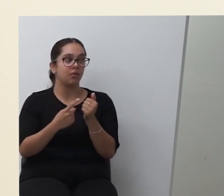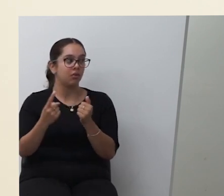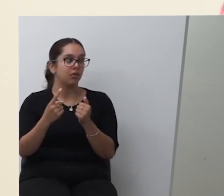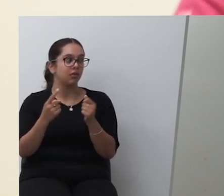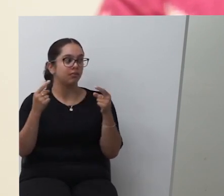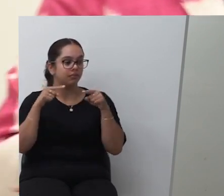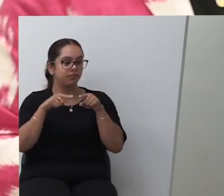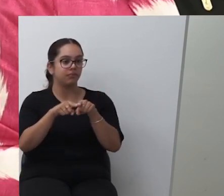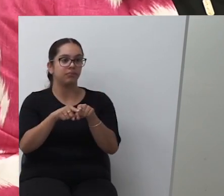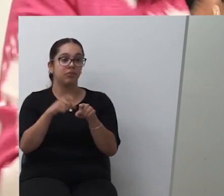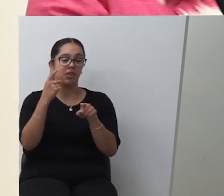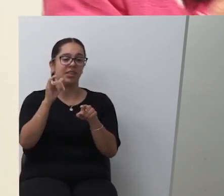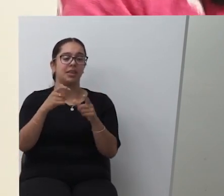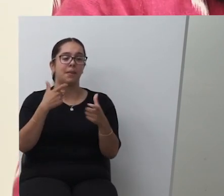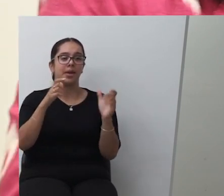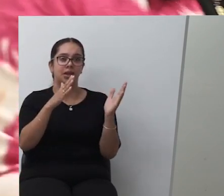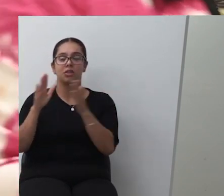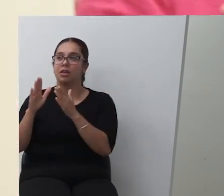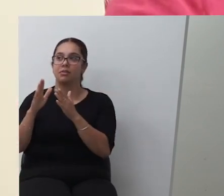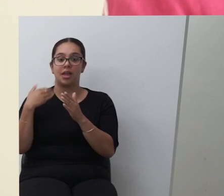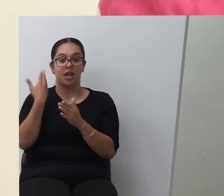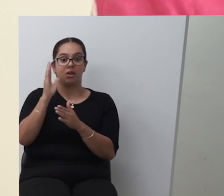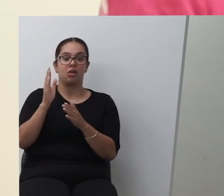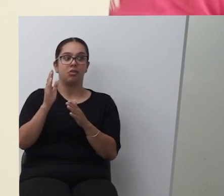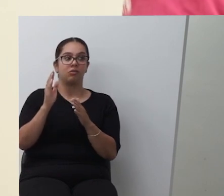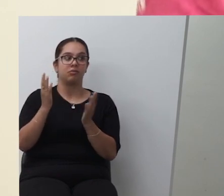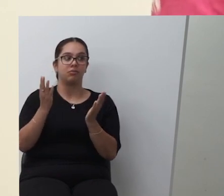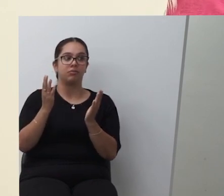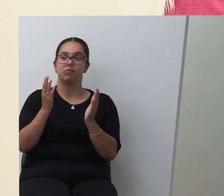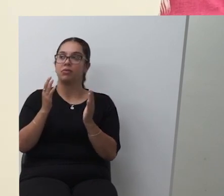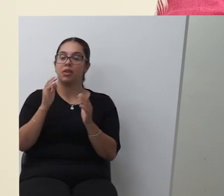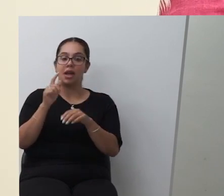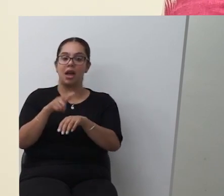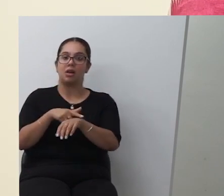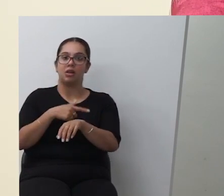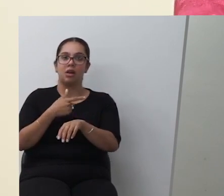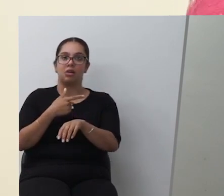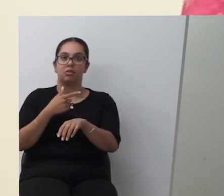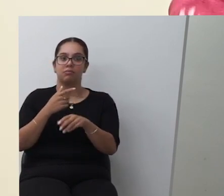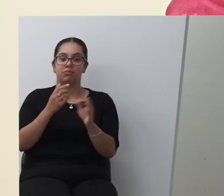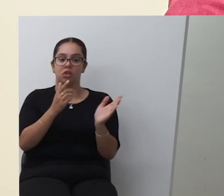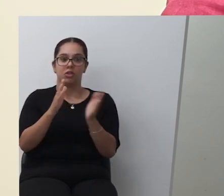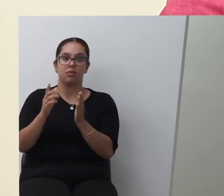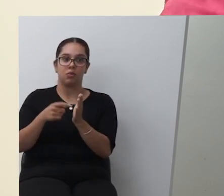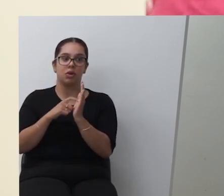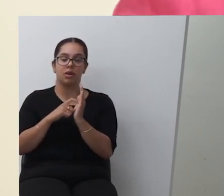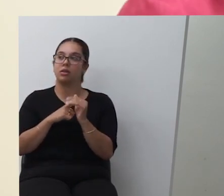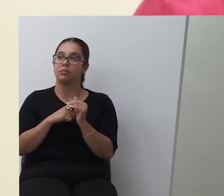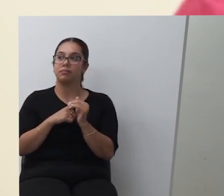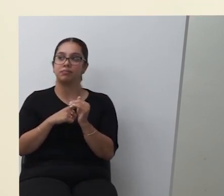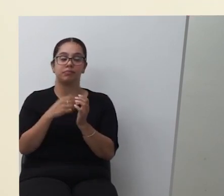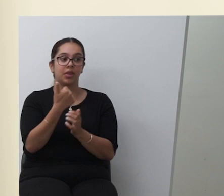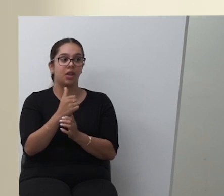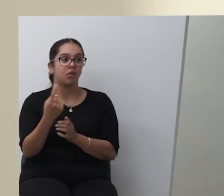And that's a big shift. Yeah. That's a shift I don't know. I don't know how long this kind of shift will take. We're in apocalypse. Anyone